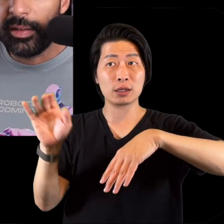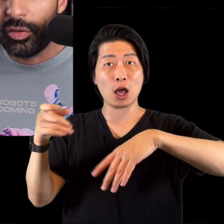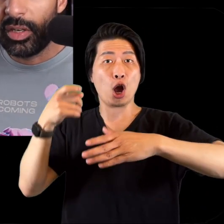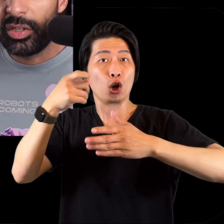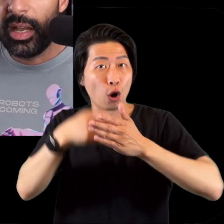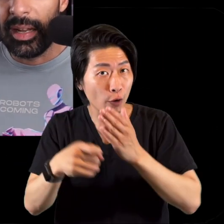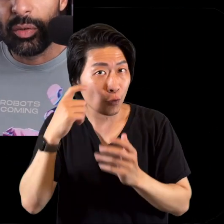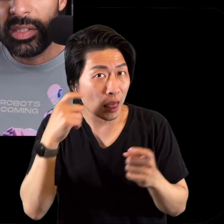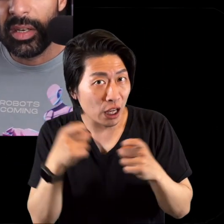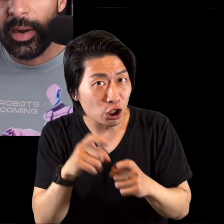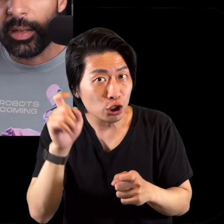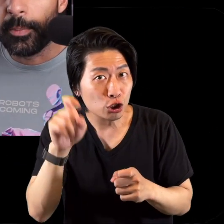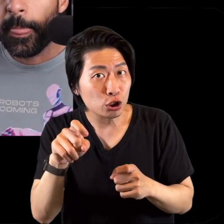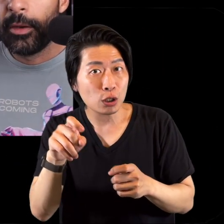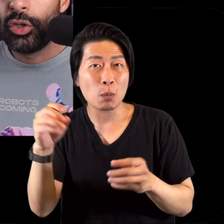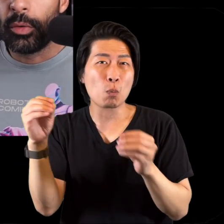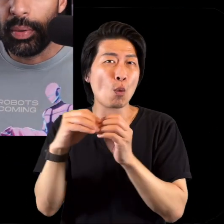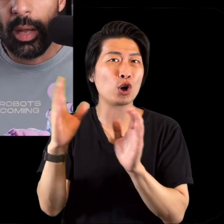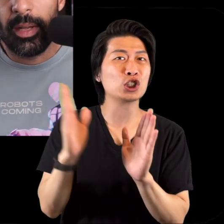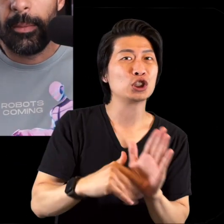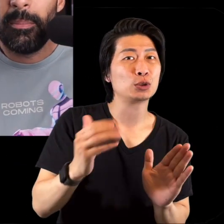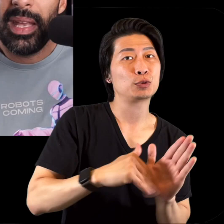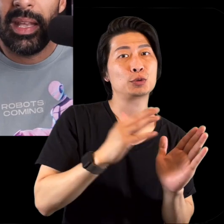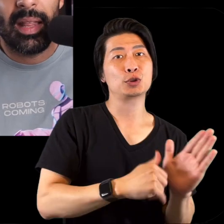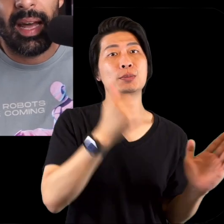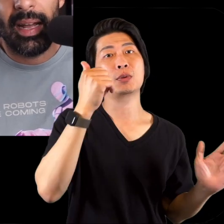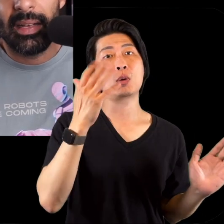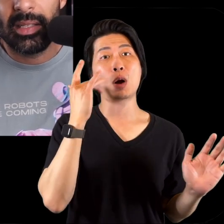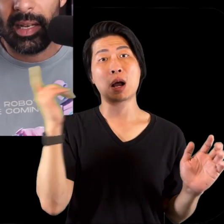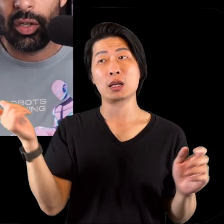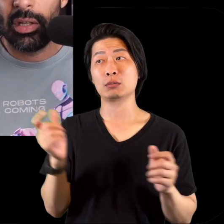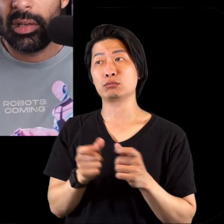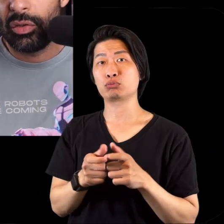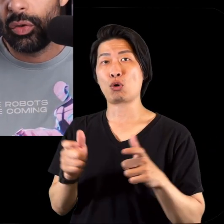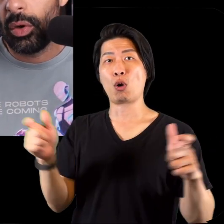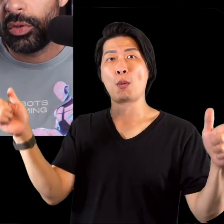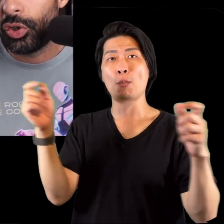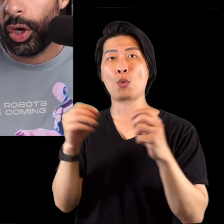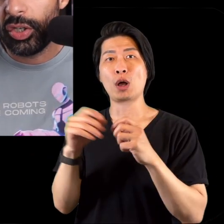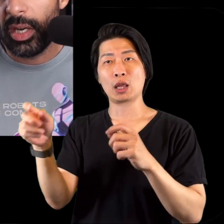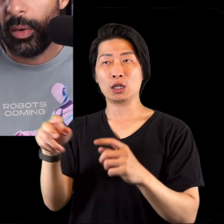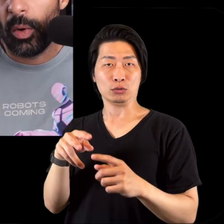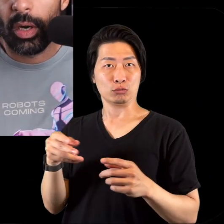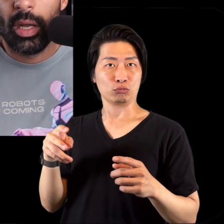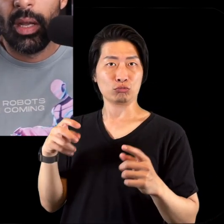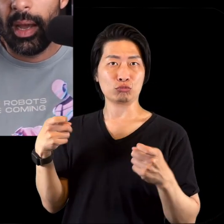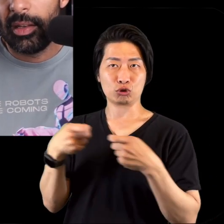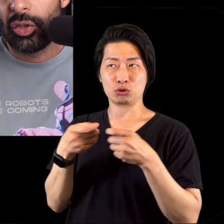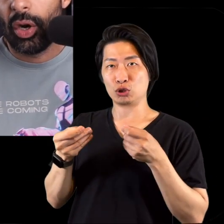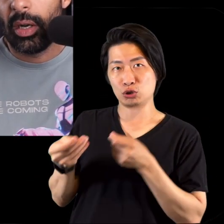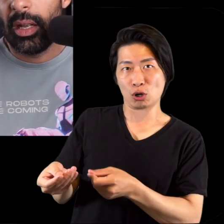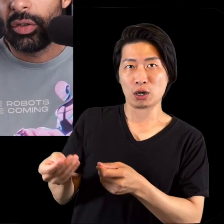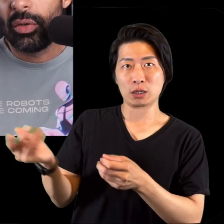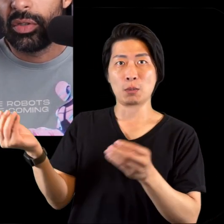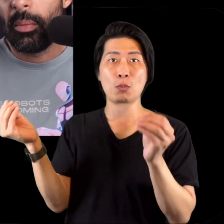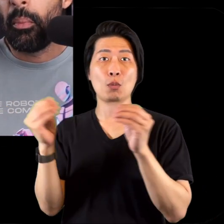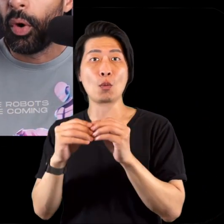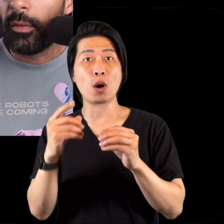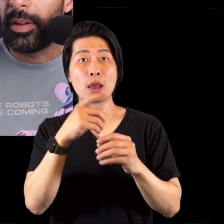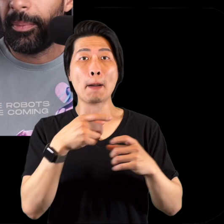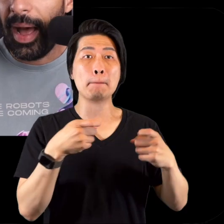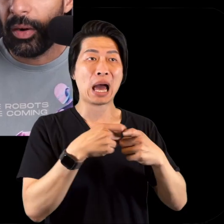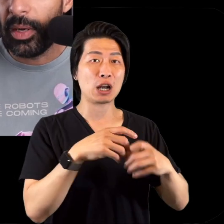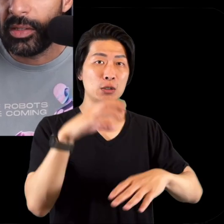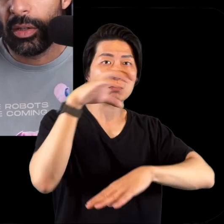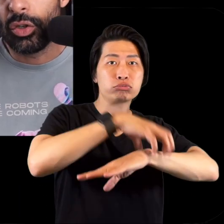generate electricity should plummet, meaning that as Tesla continues to grow its charging network and they start introducing more